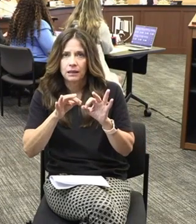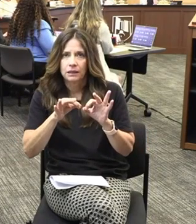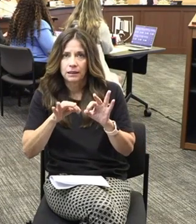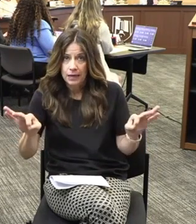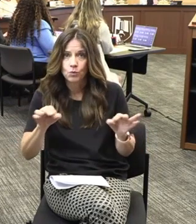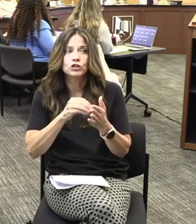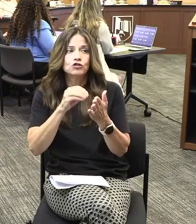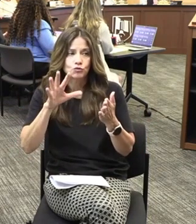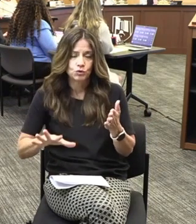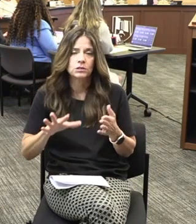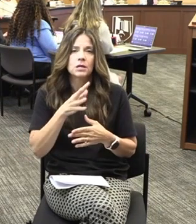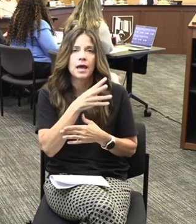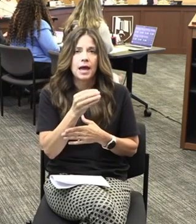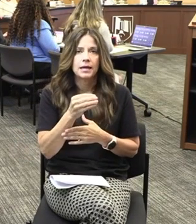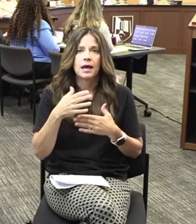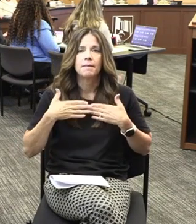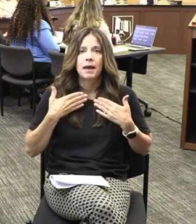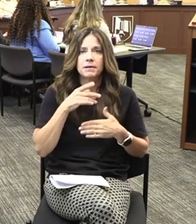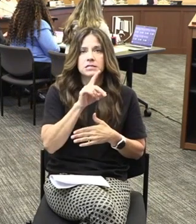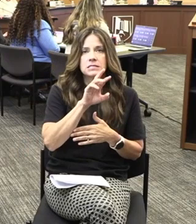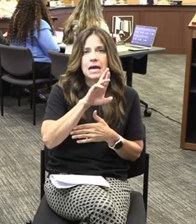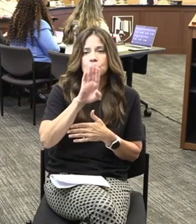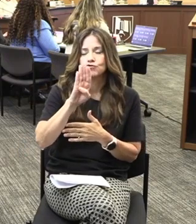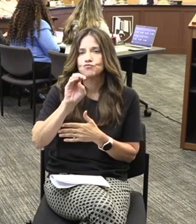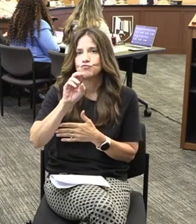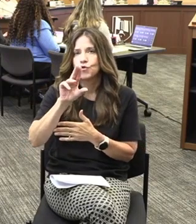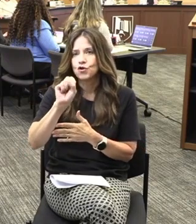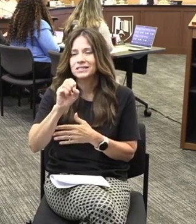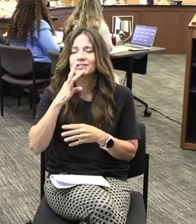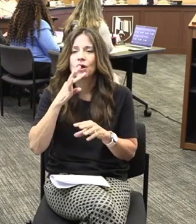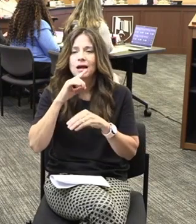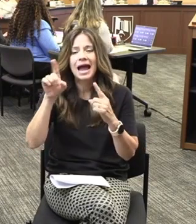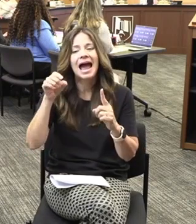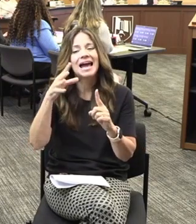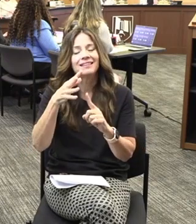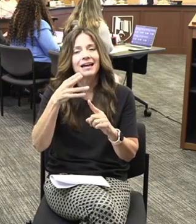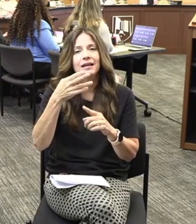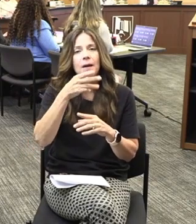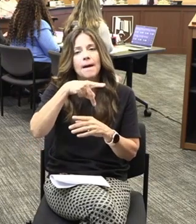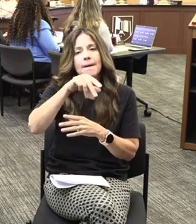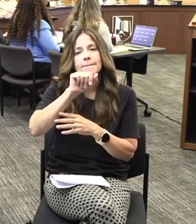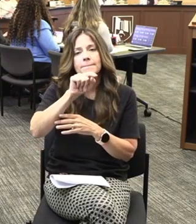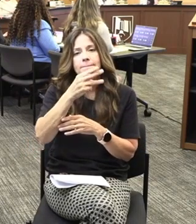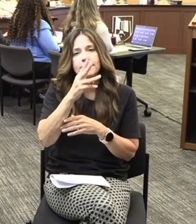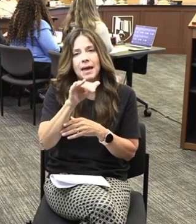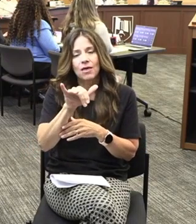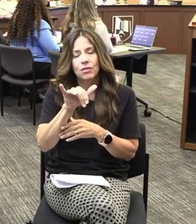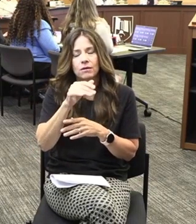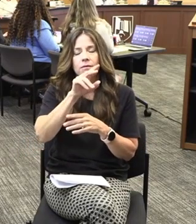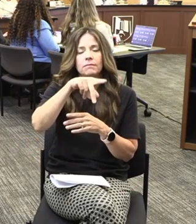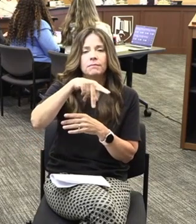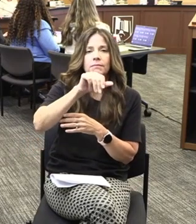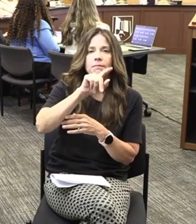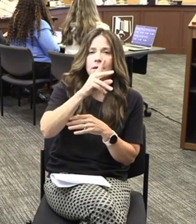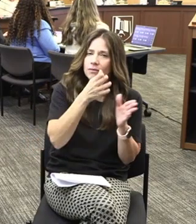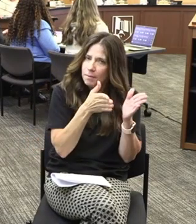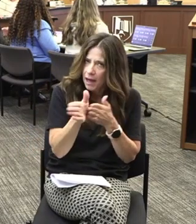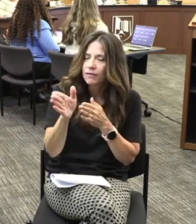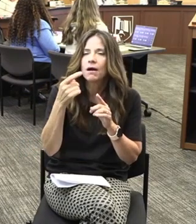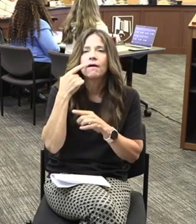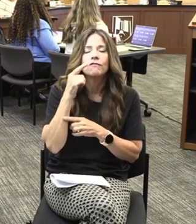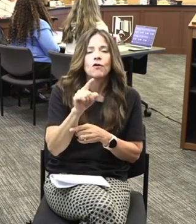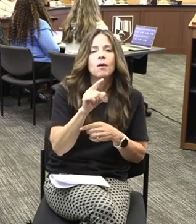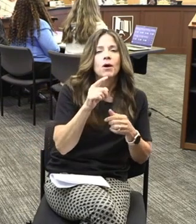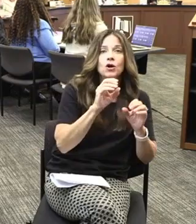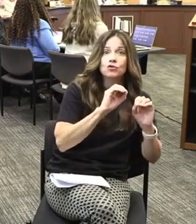so pleased that Dr. Brooks highlighted the pathway from non-credit to credit. And I think that's something we do really, really